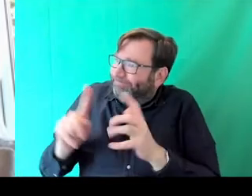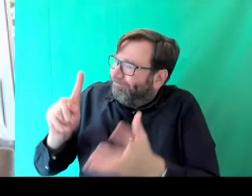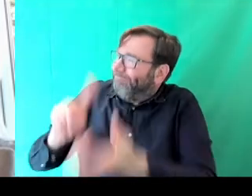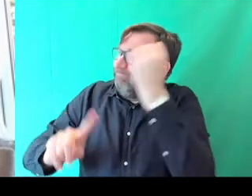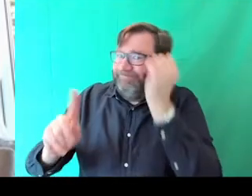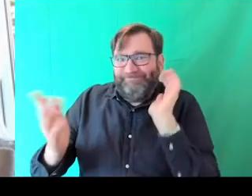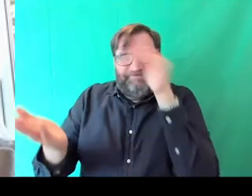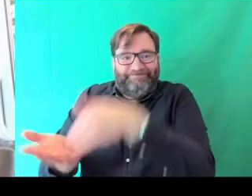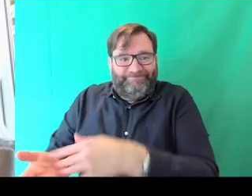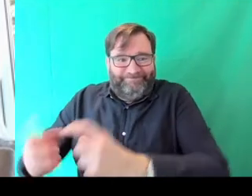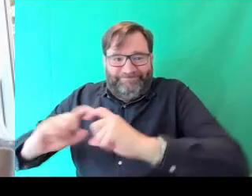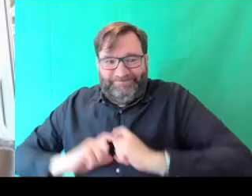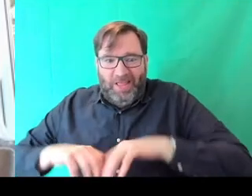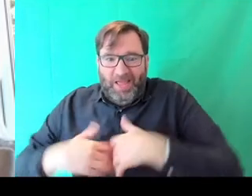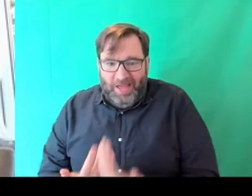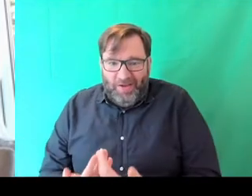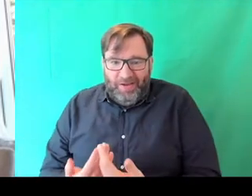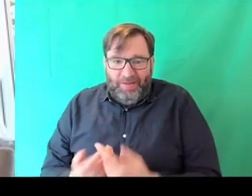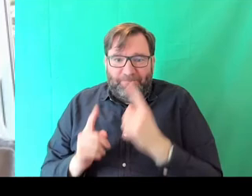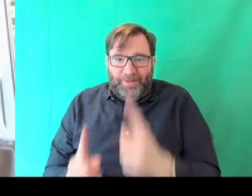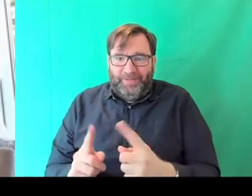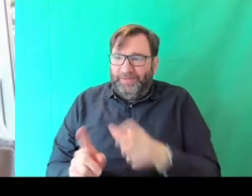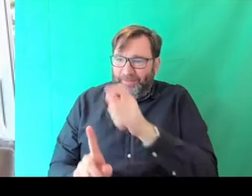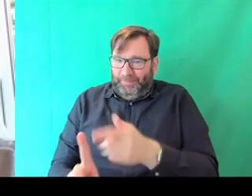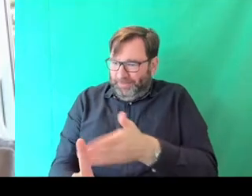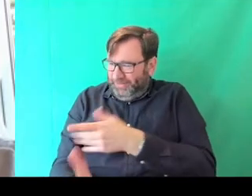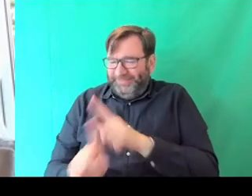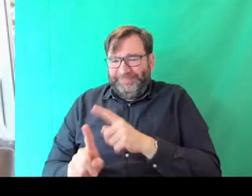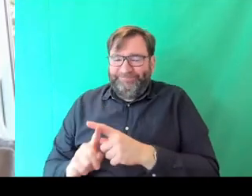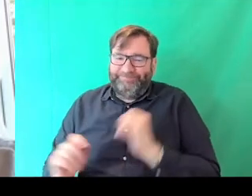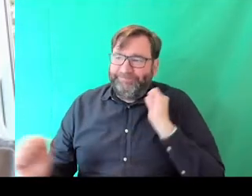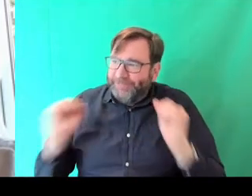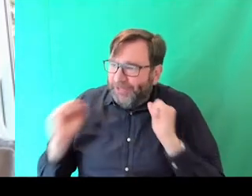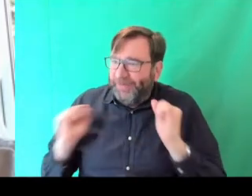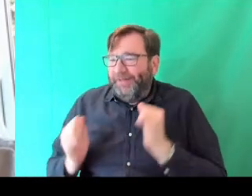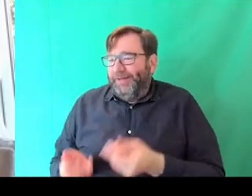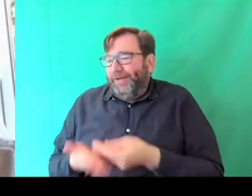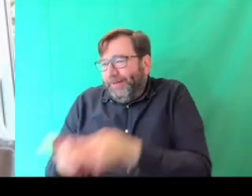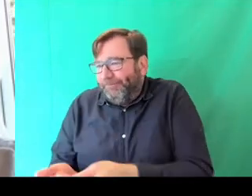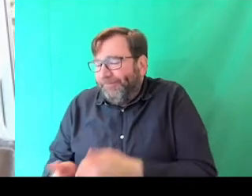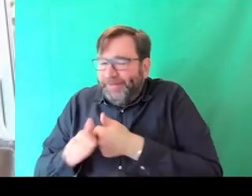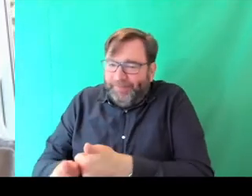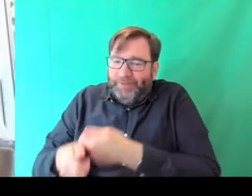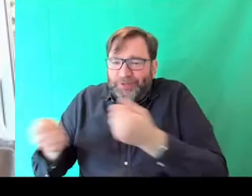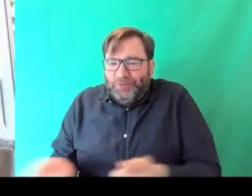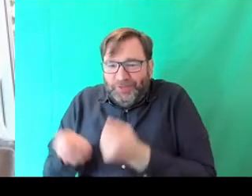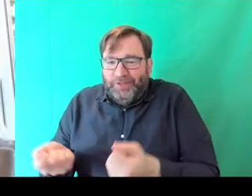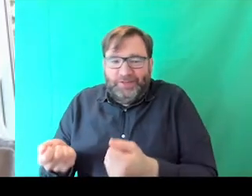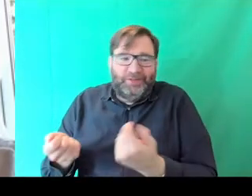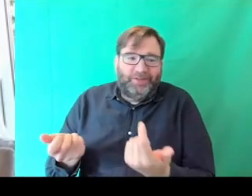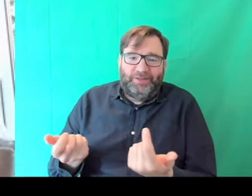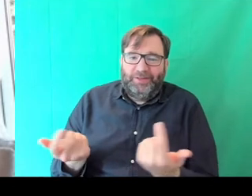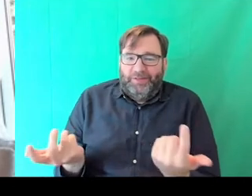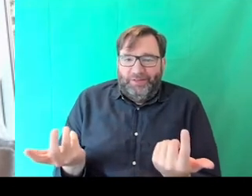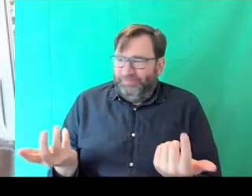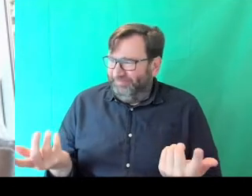that happens, I'll be a happy woman. But yeah, I think it's that difference, and people are just only want to see the